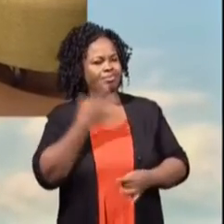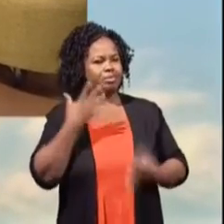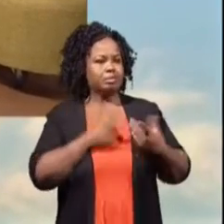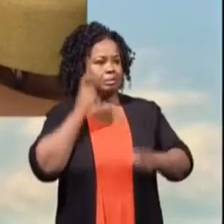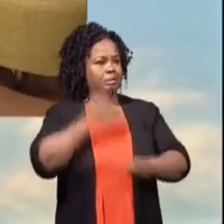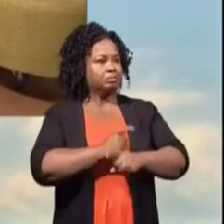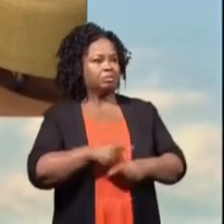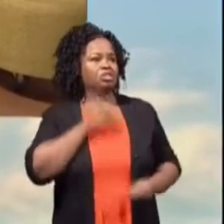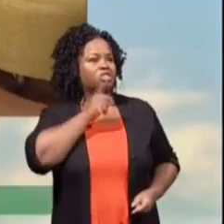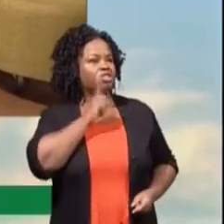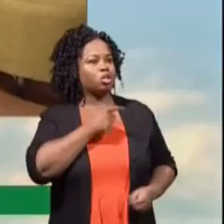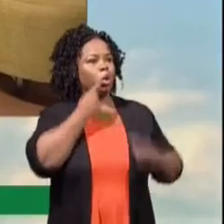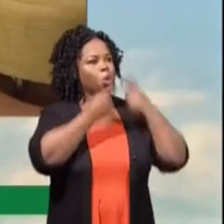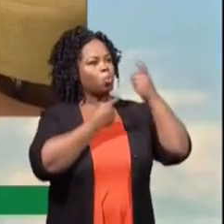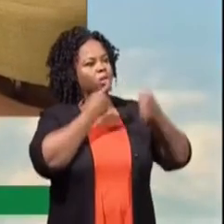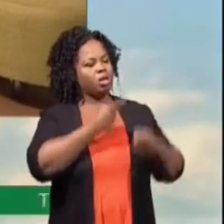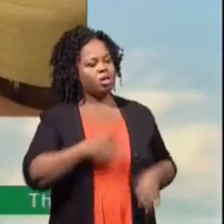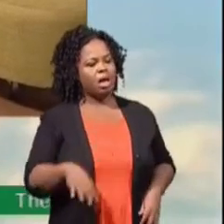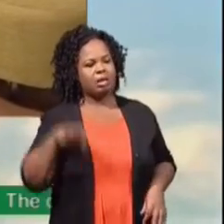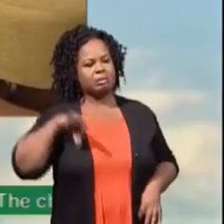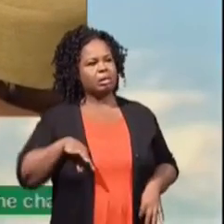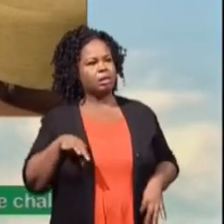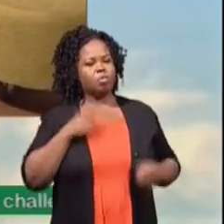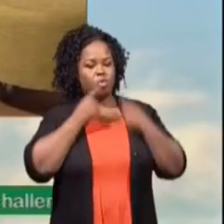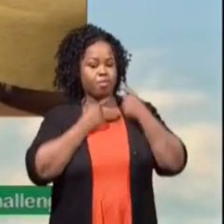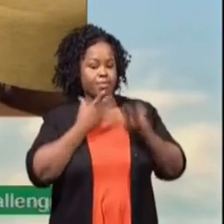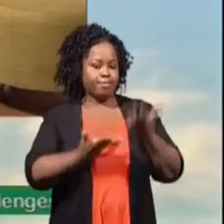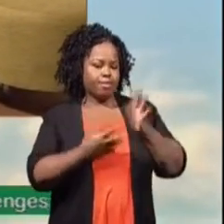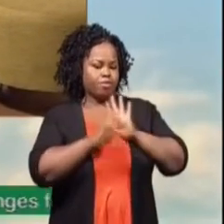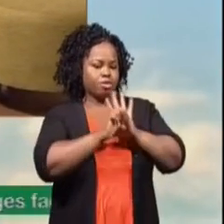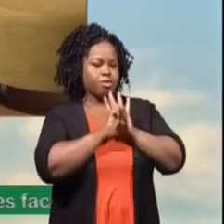ukuthi complain maqala uthi complain ngendaba salary for instance if you